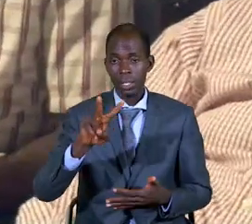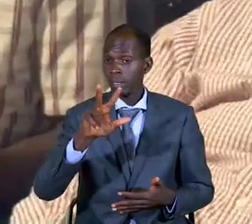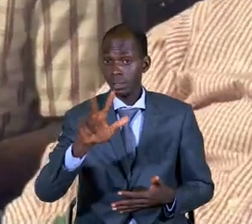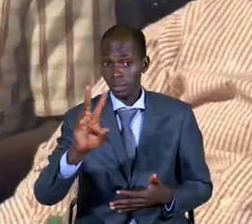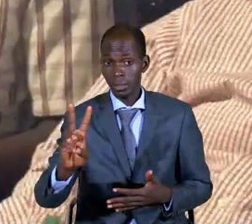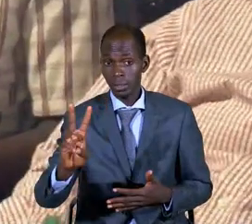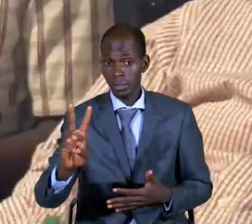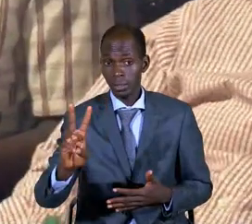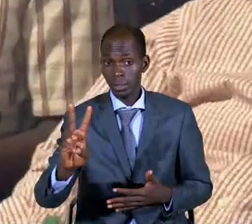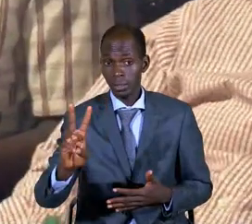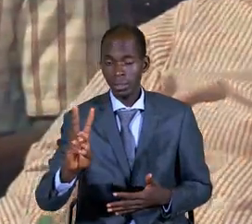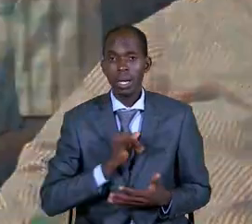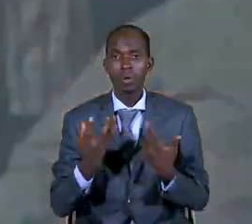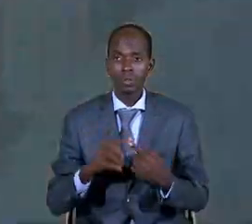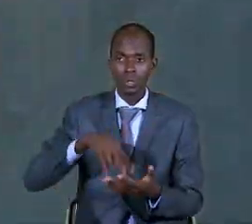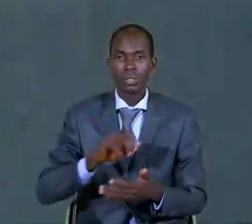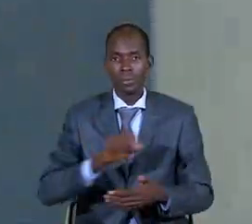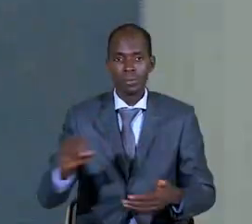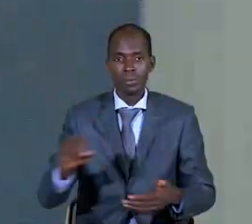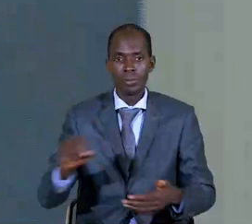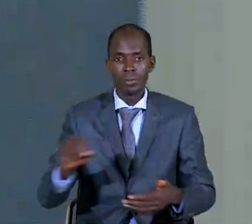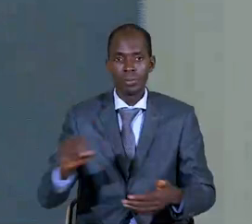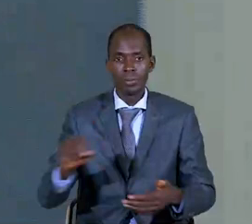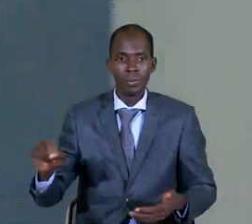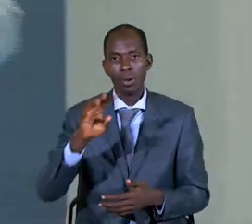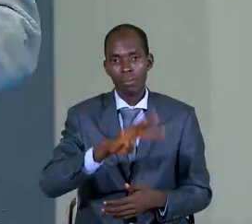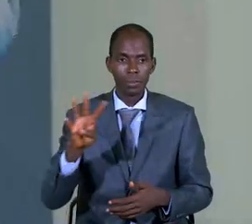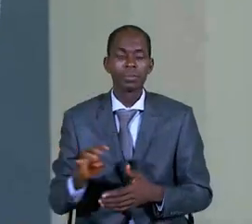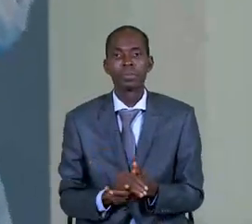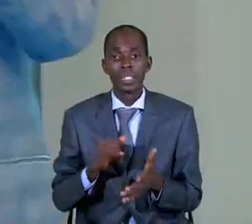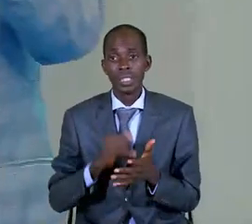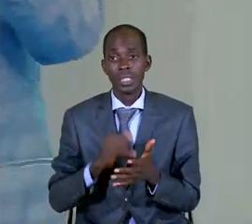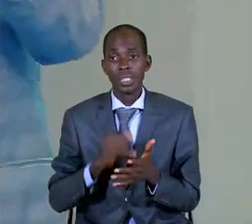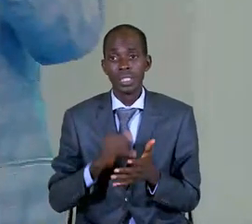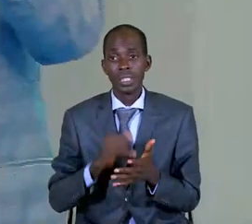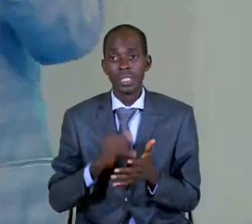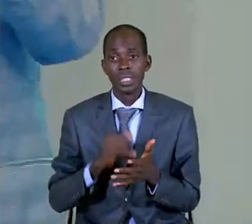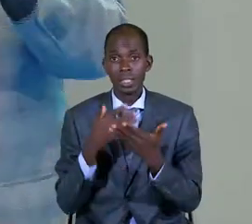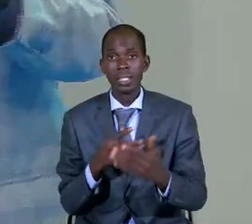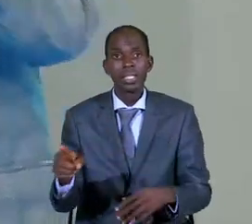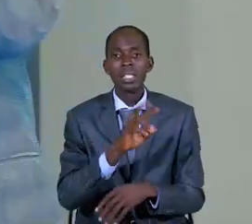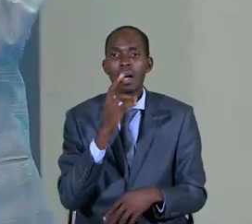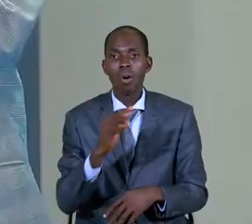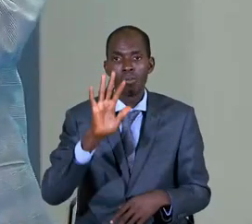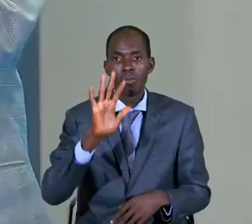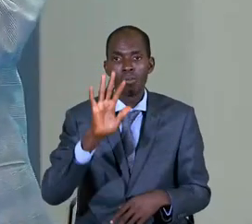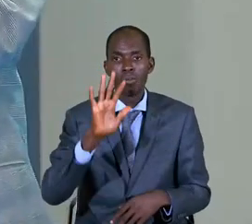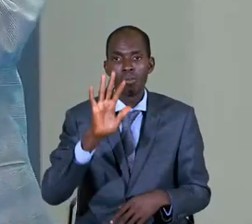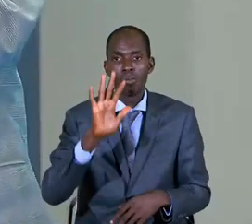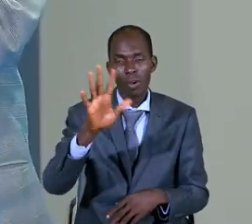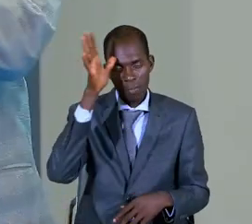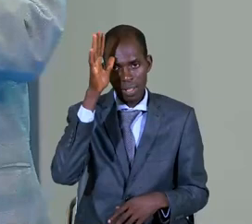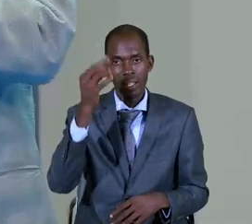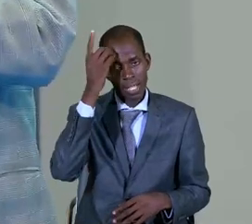want to read verse 44. In verse 44, it says, ye of your father the